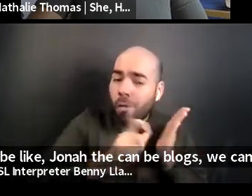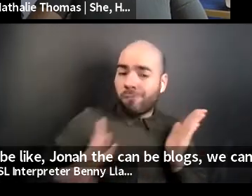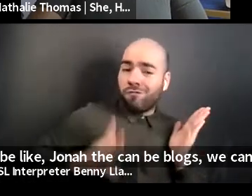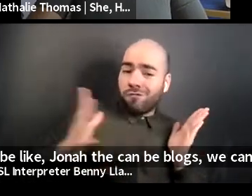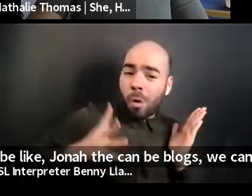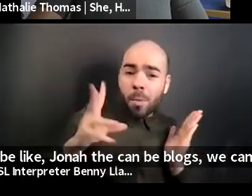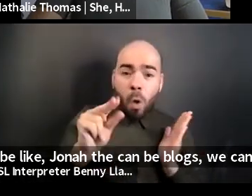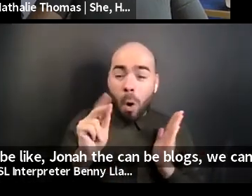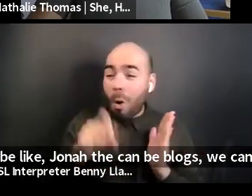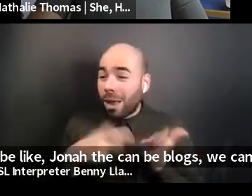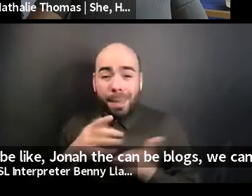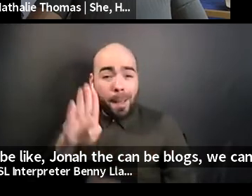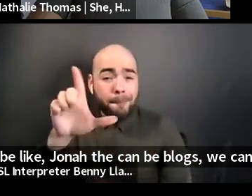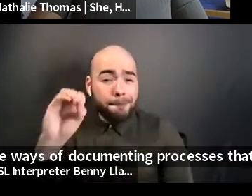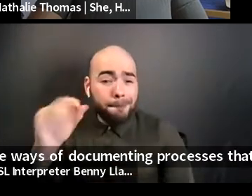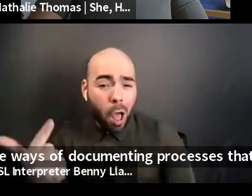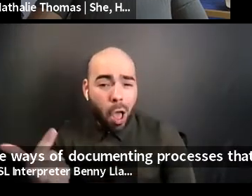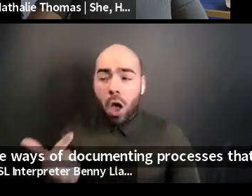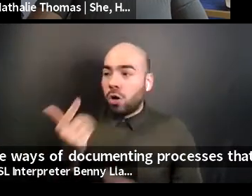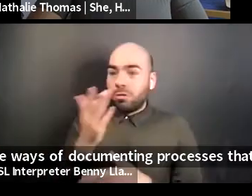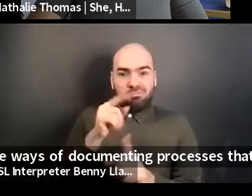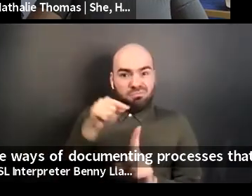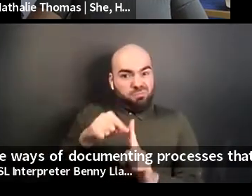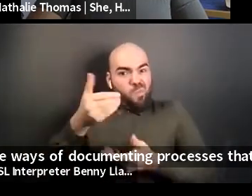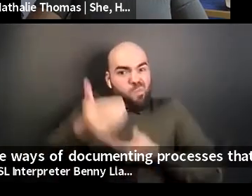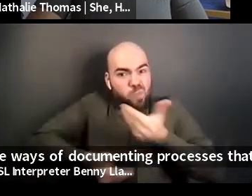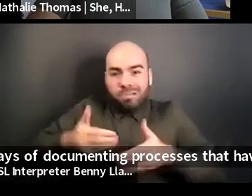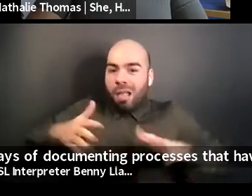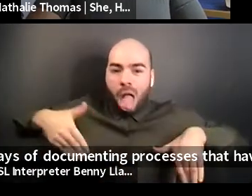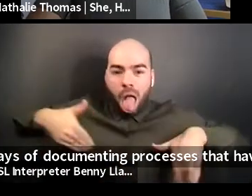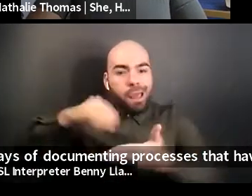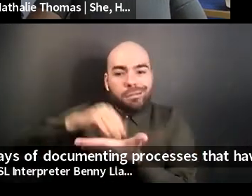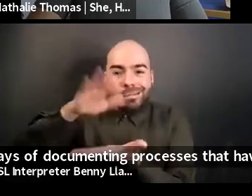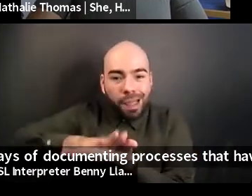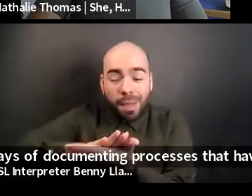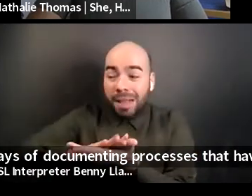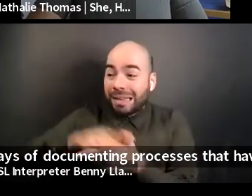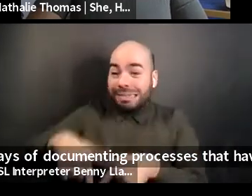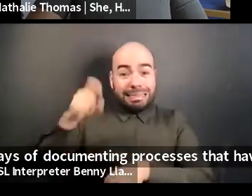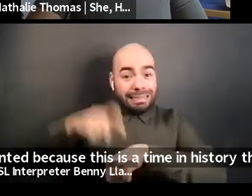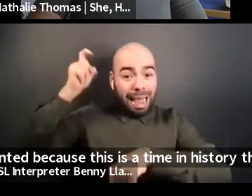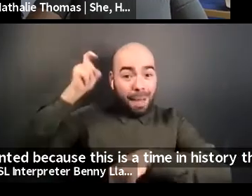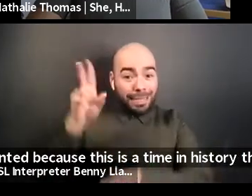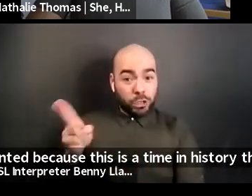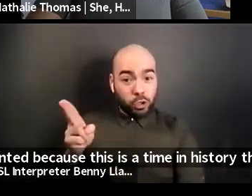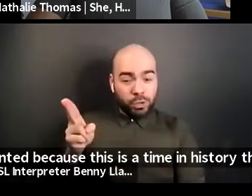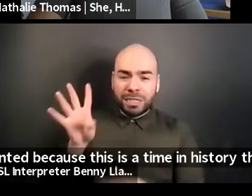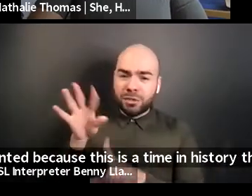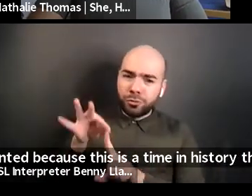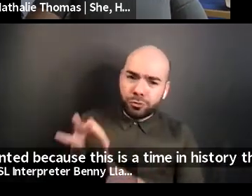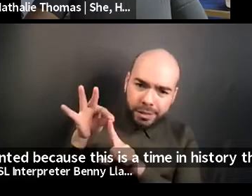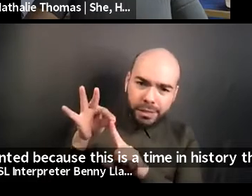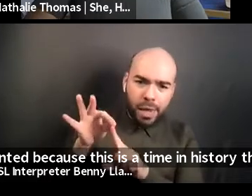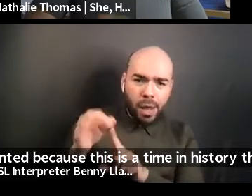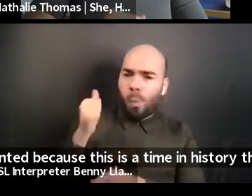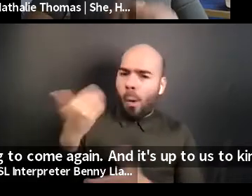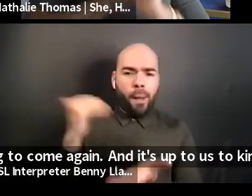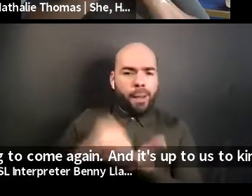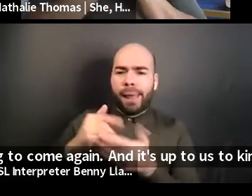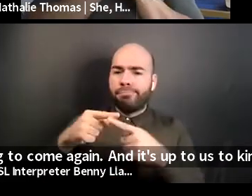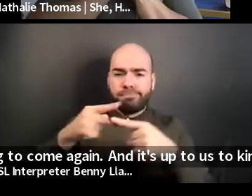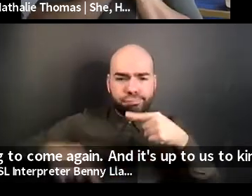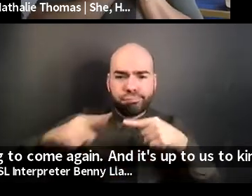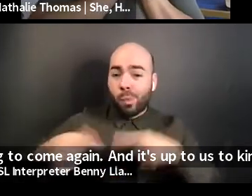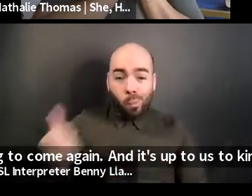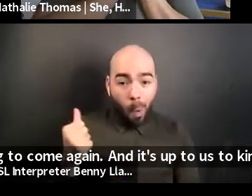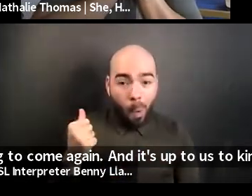documenting processes that haven't been documented, because this is a time in history that's not going to come again. And it's up to us to kind of document it in many ways for the purpose